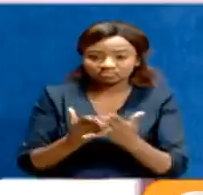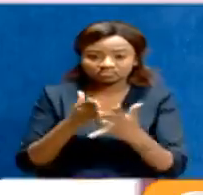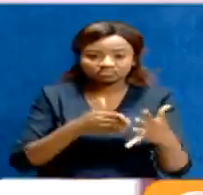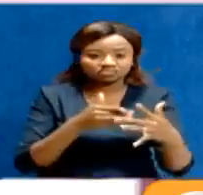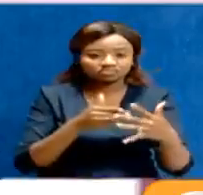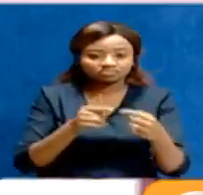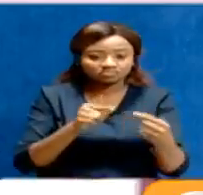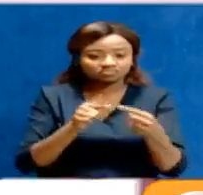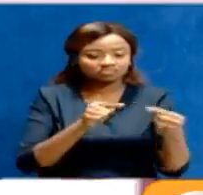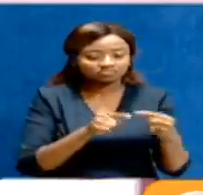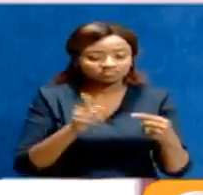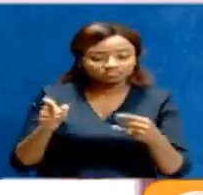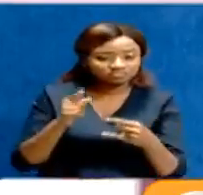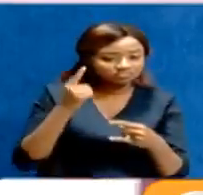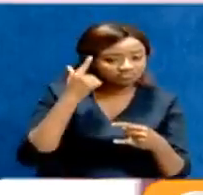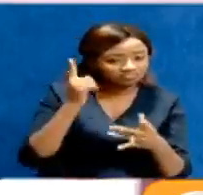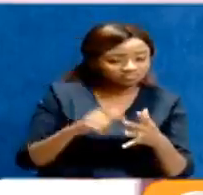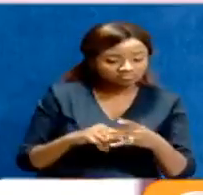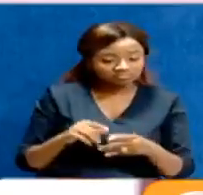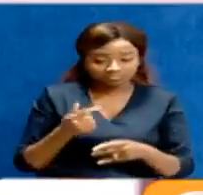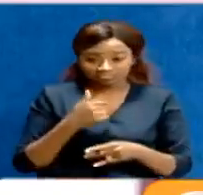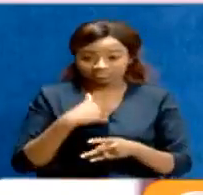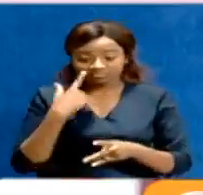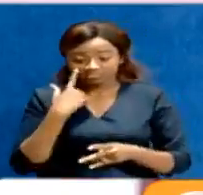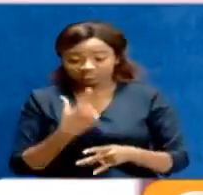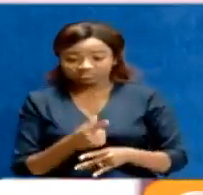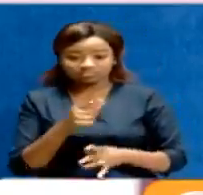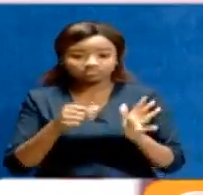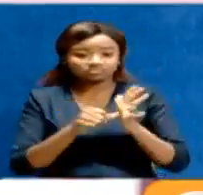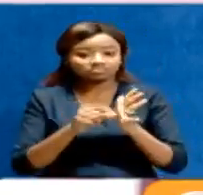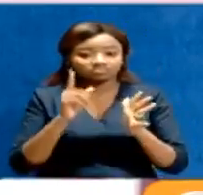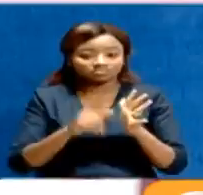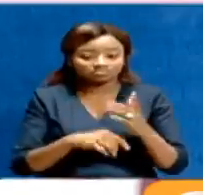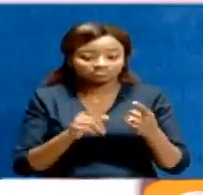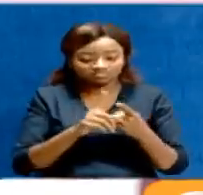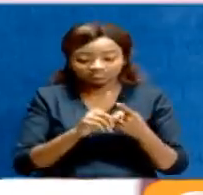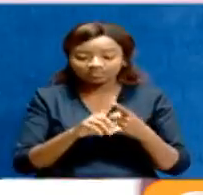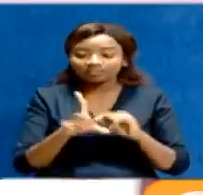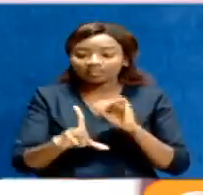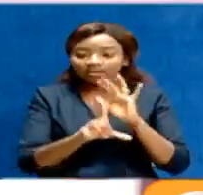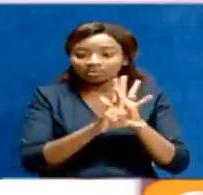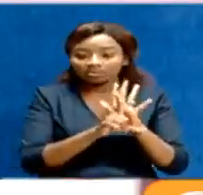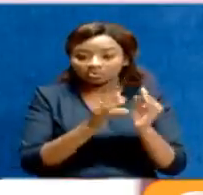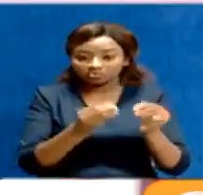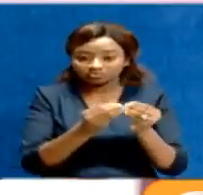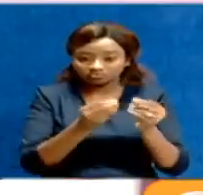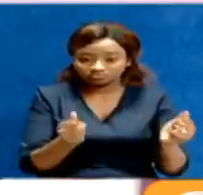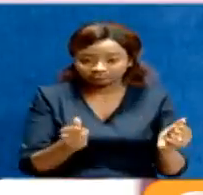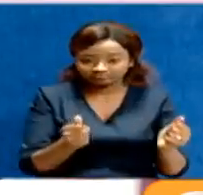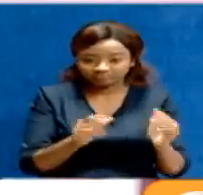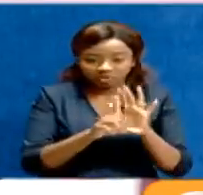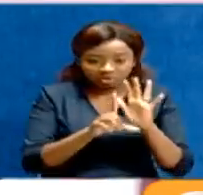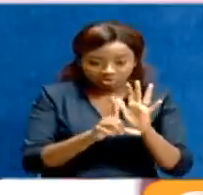that there is uncertainty in the law of resolving